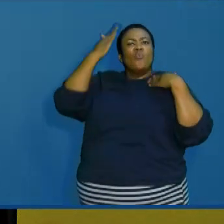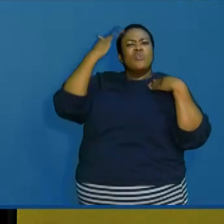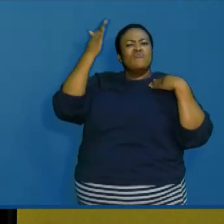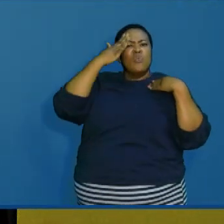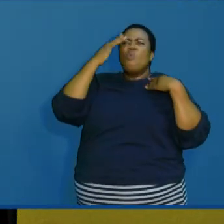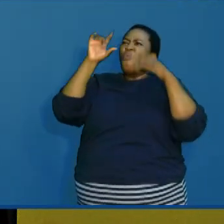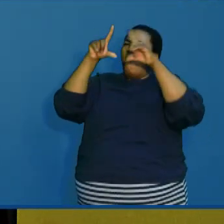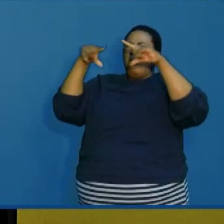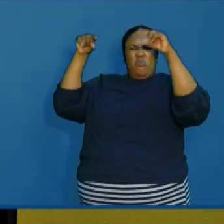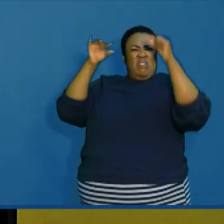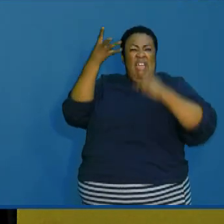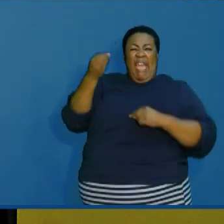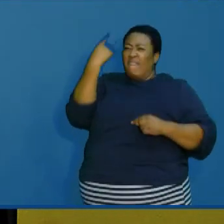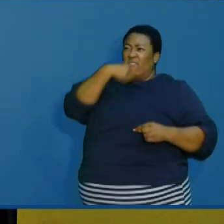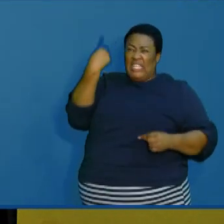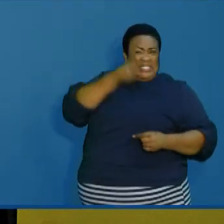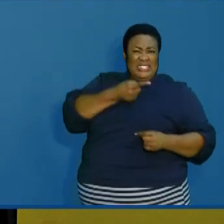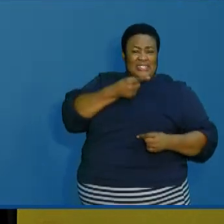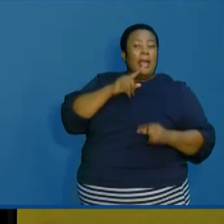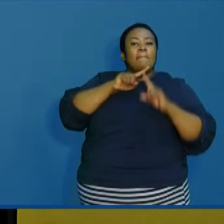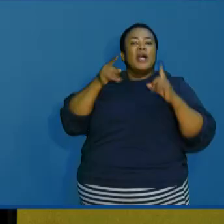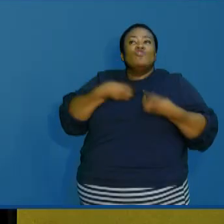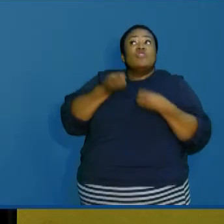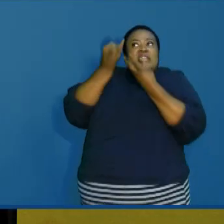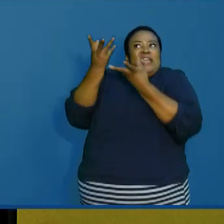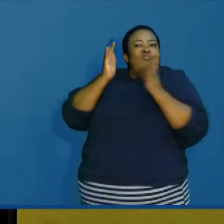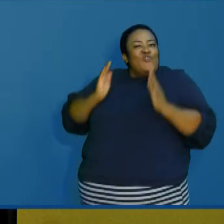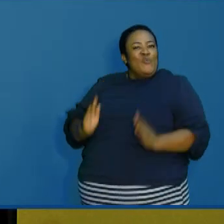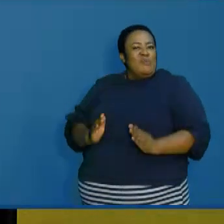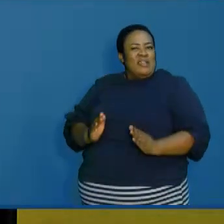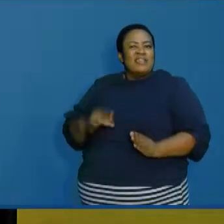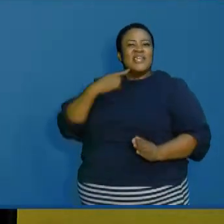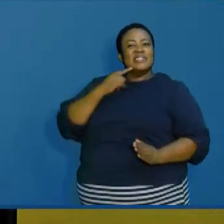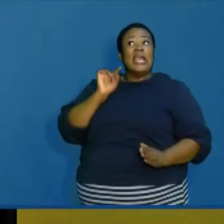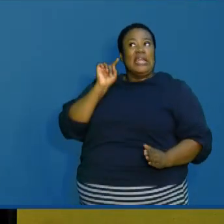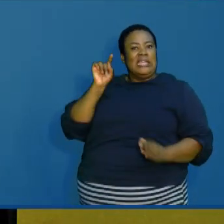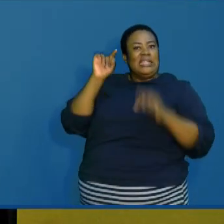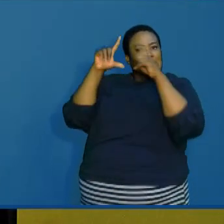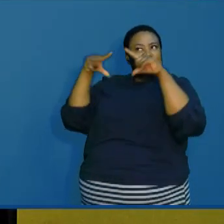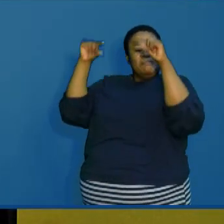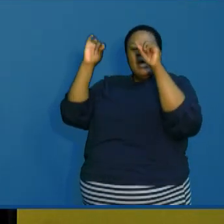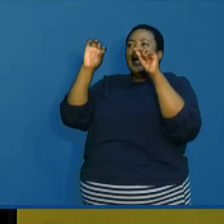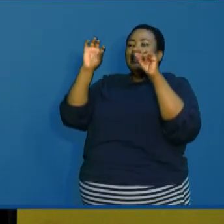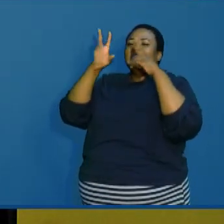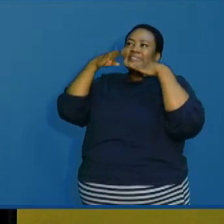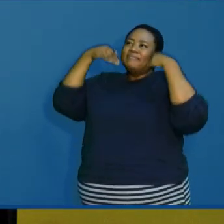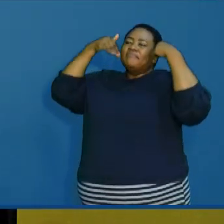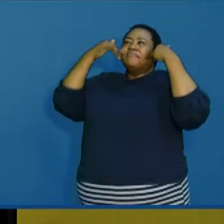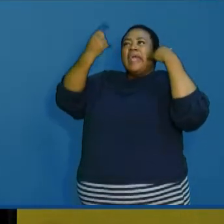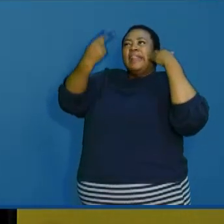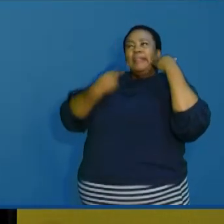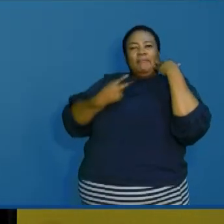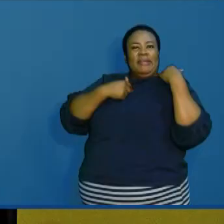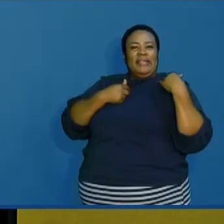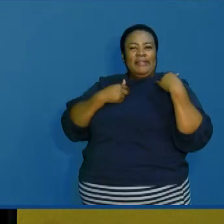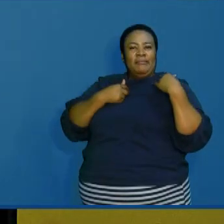face. So you give it human qualities and say, the moon smiled back at me. Or you can